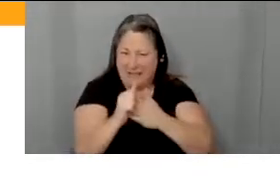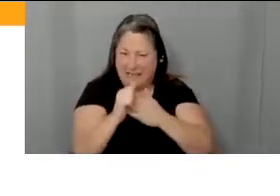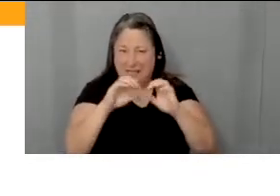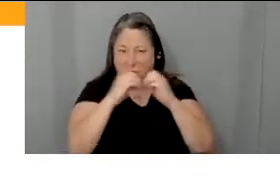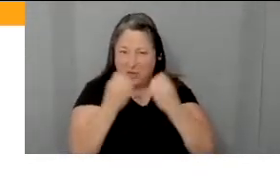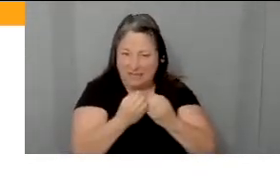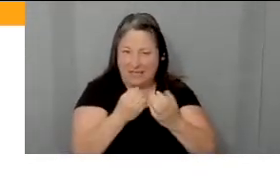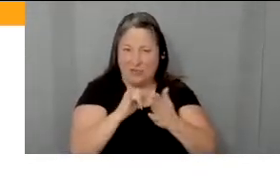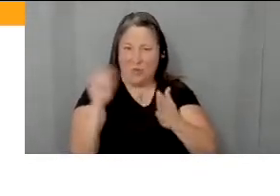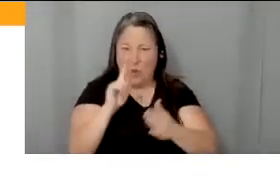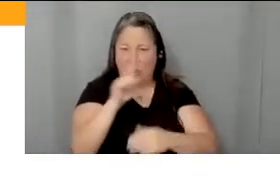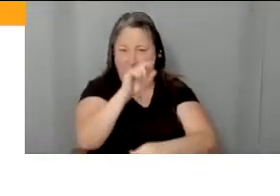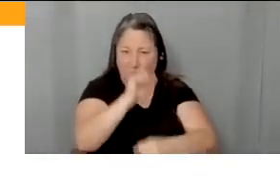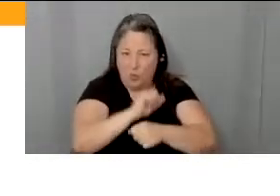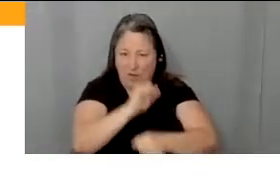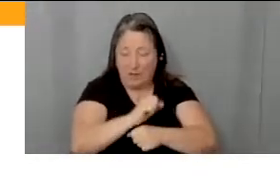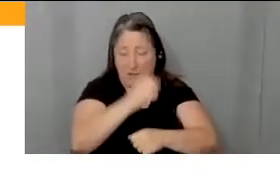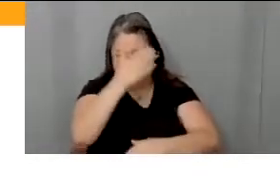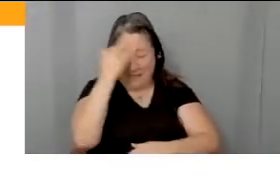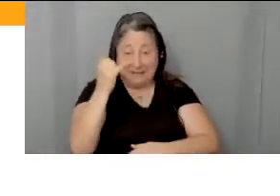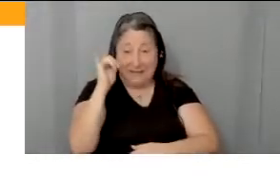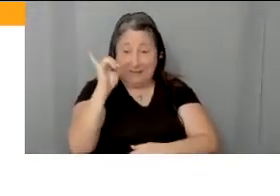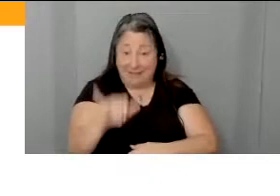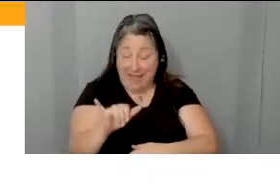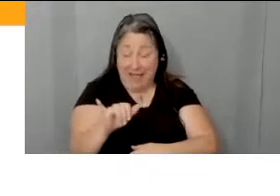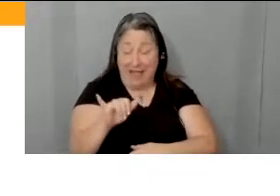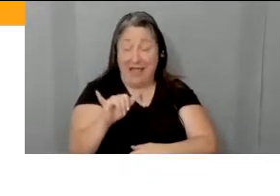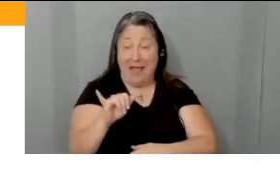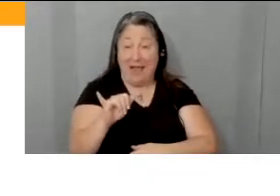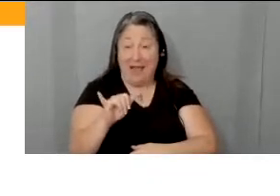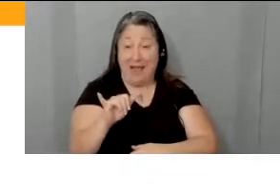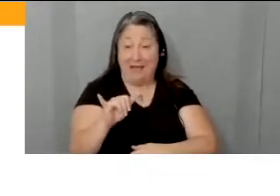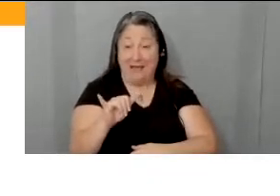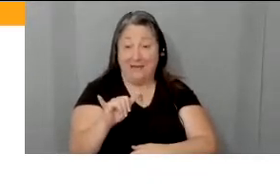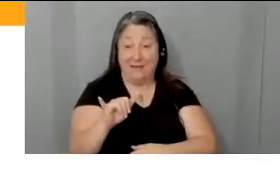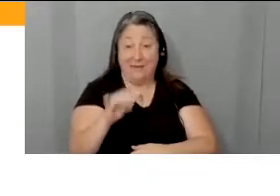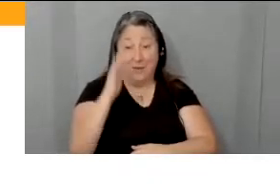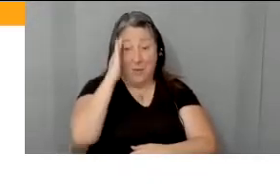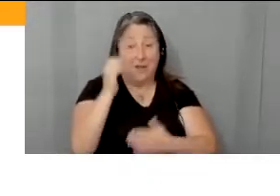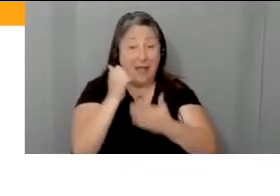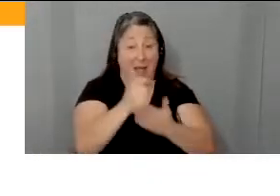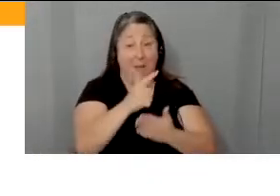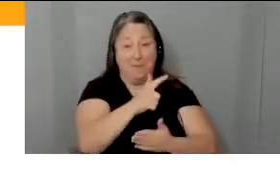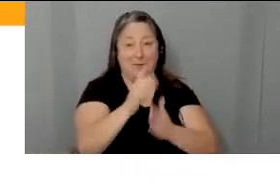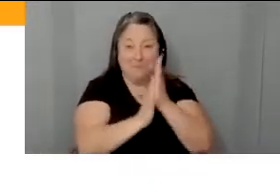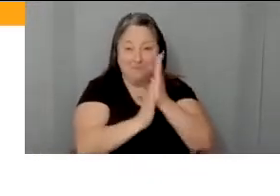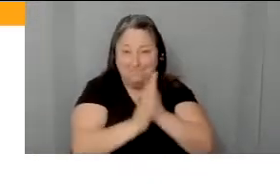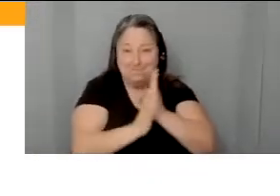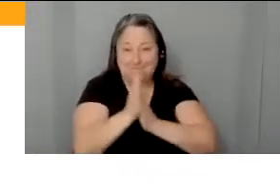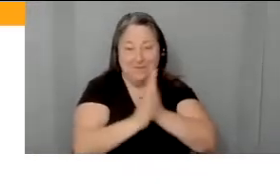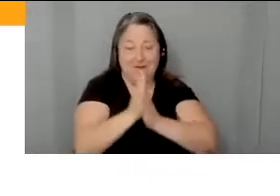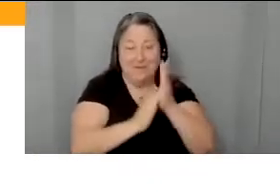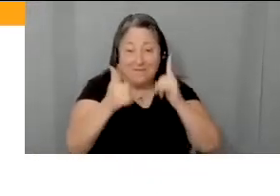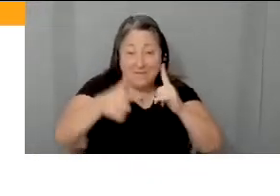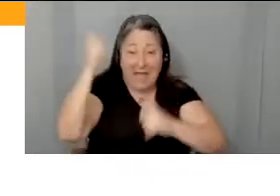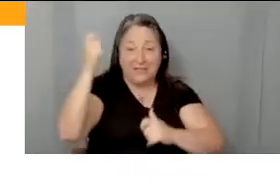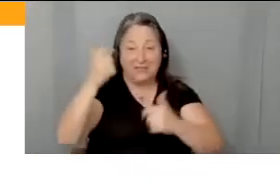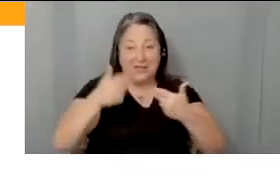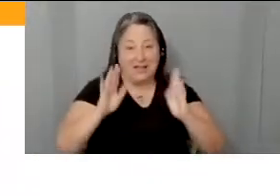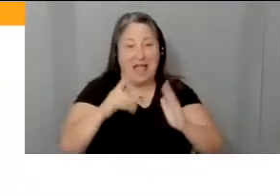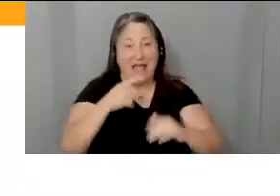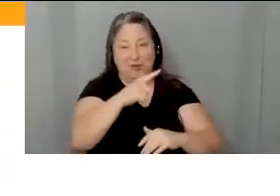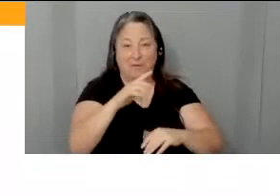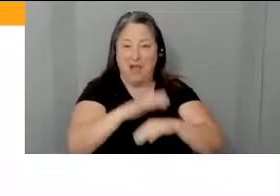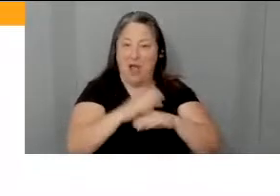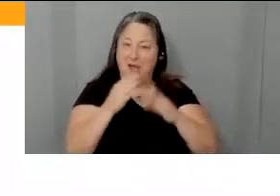to work, because that will get you to drive faster and also really enable you to be on a path